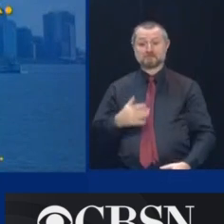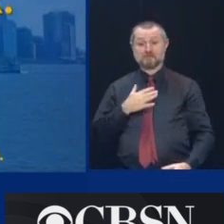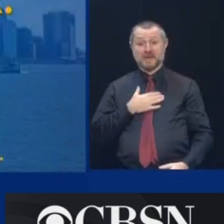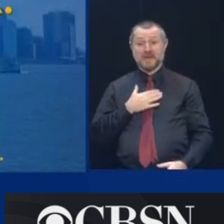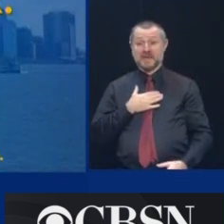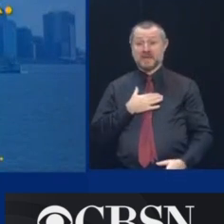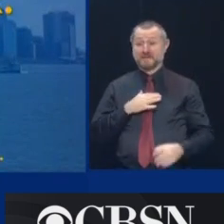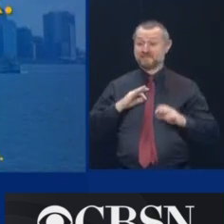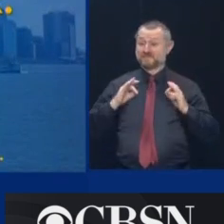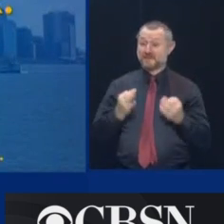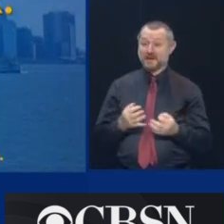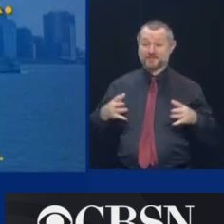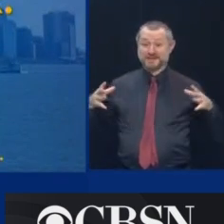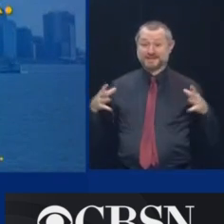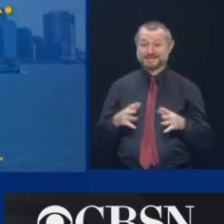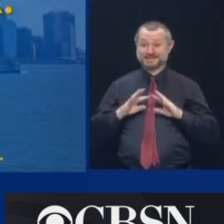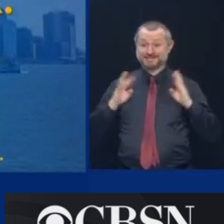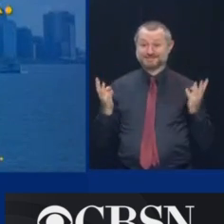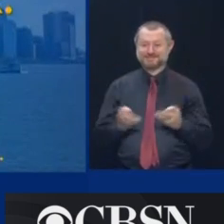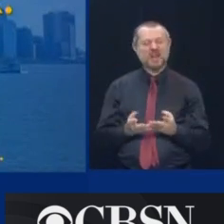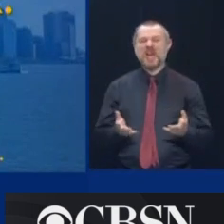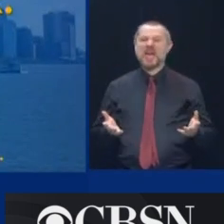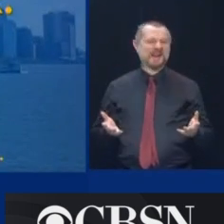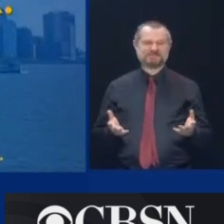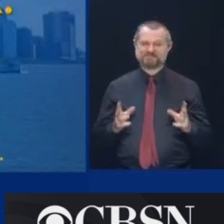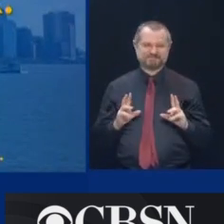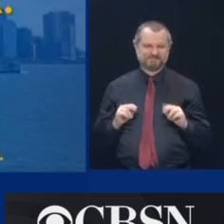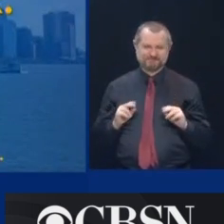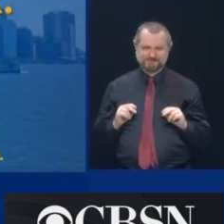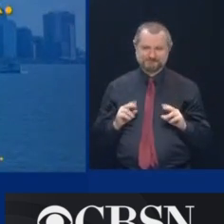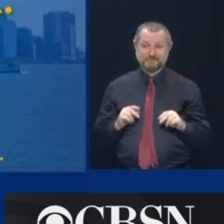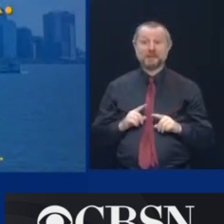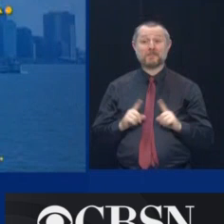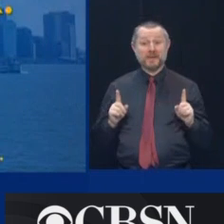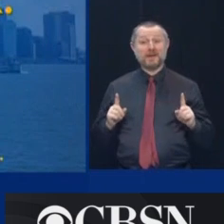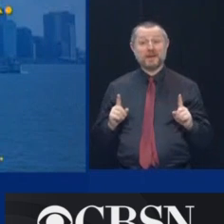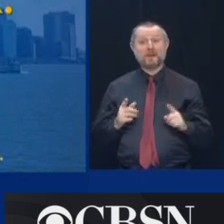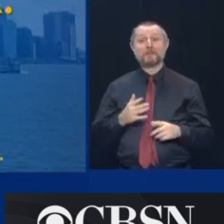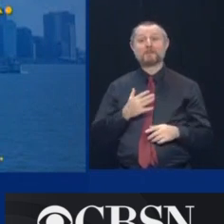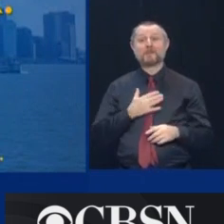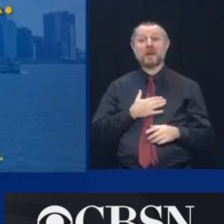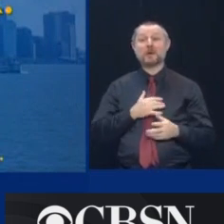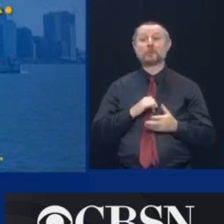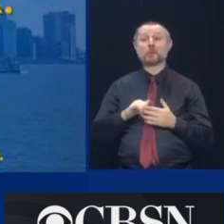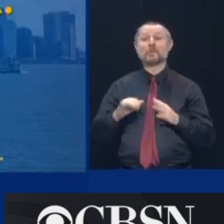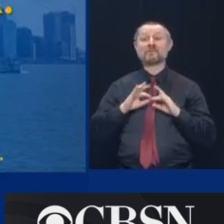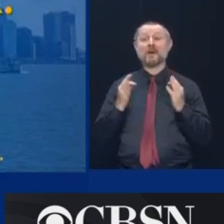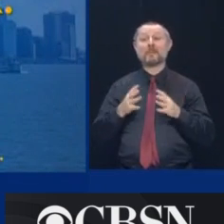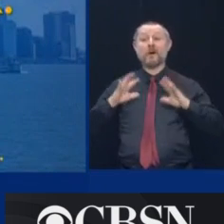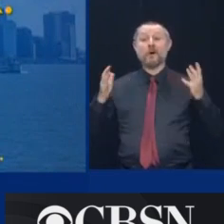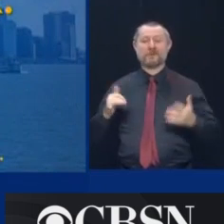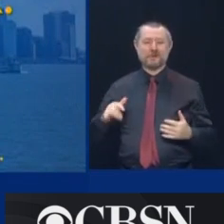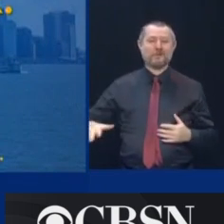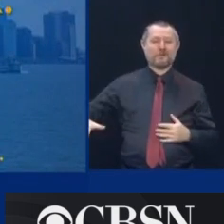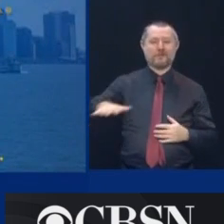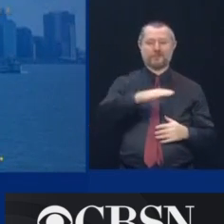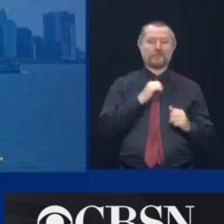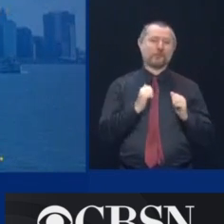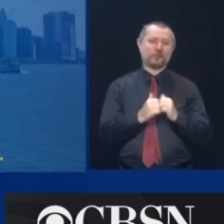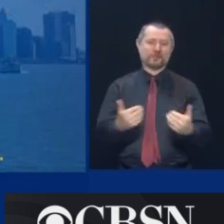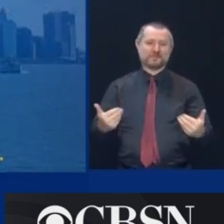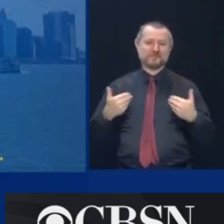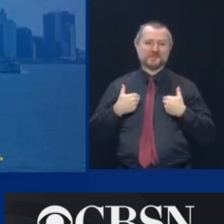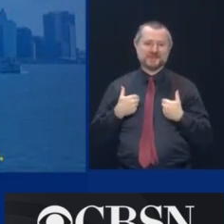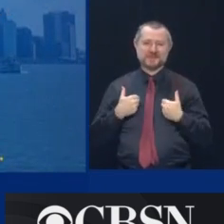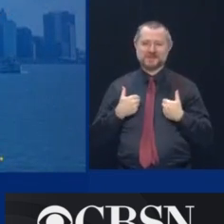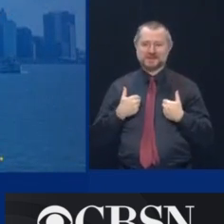table, but I have my broader family at the table. And I am honoring them